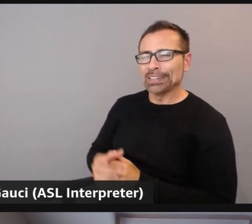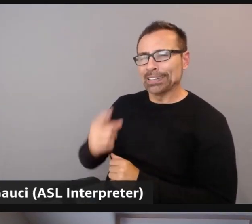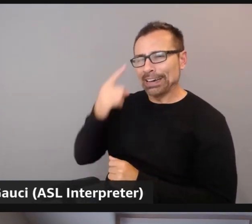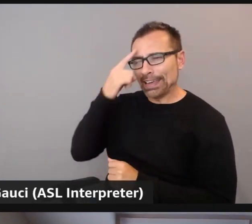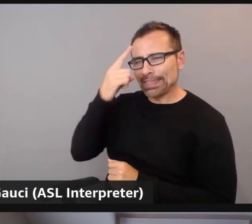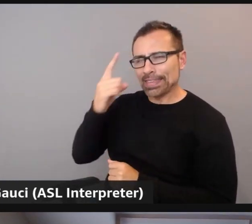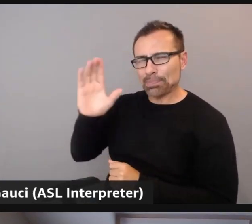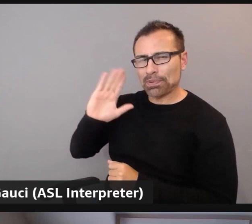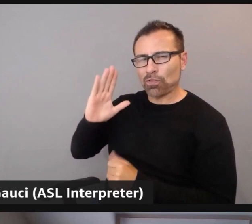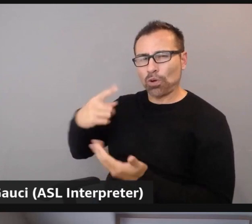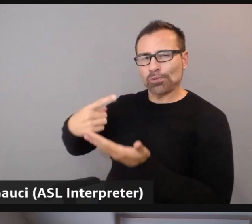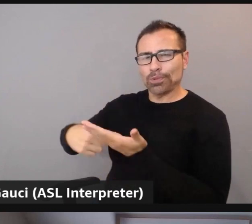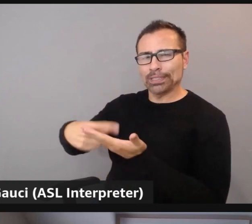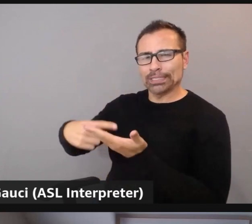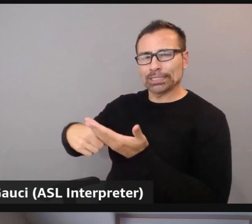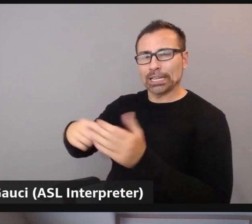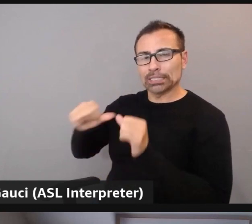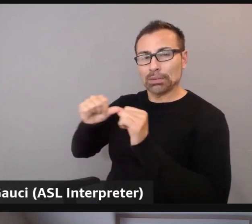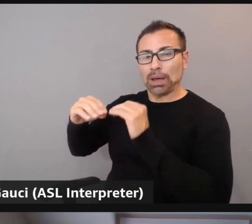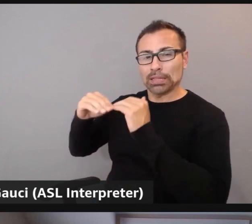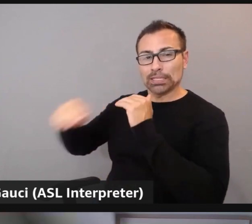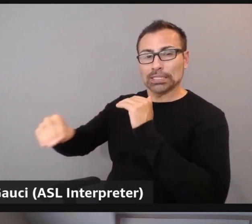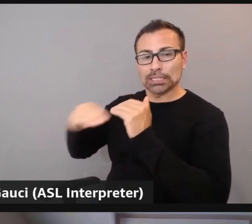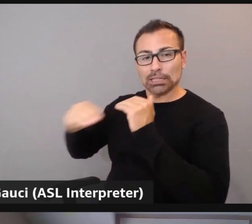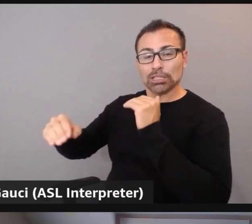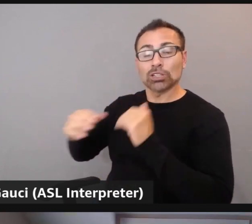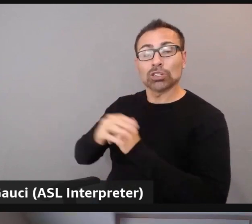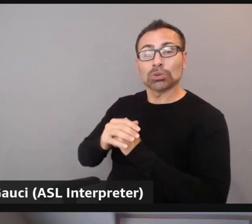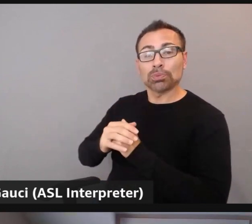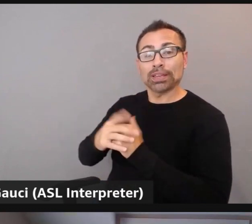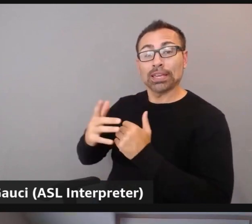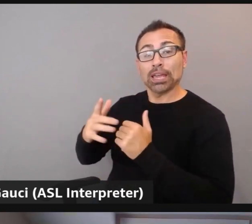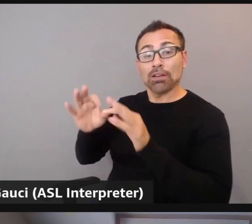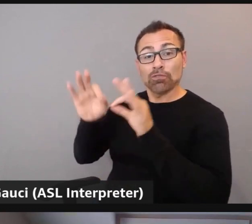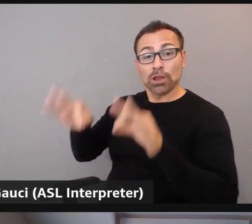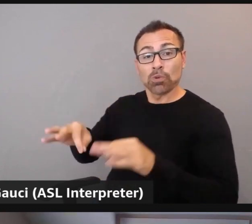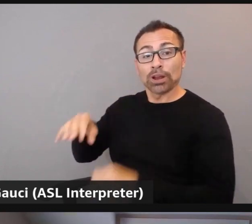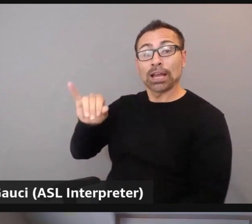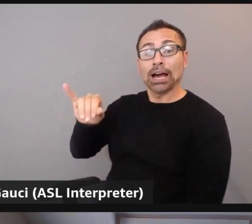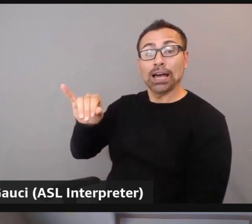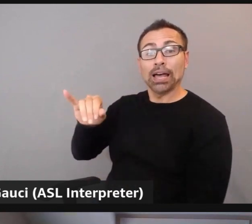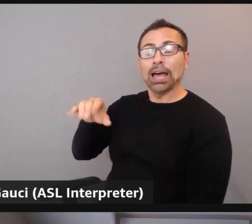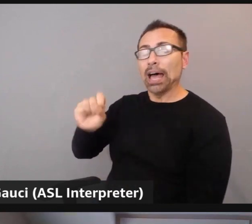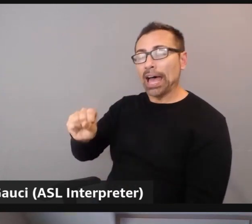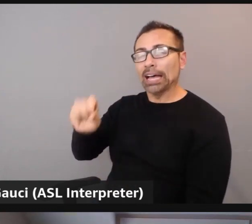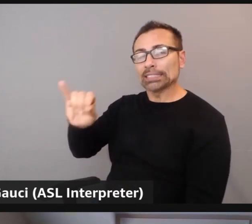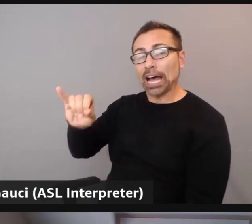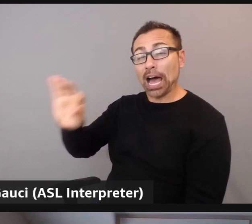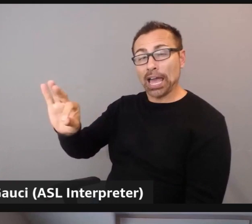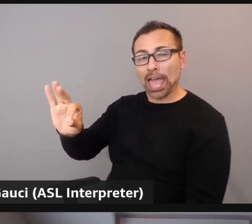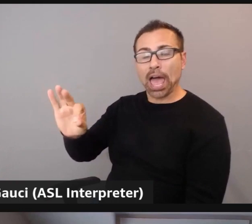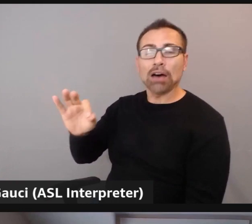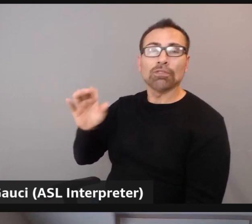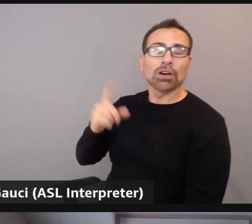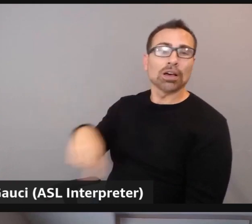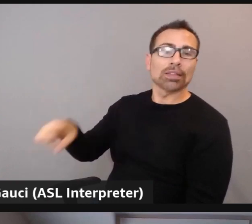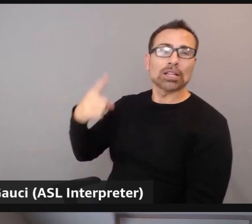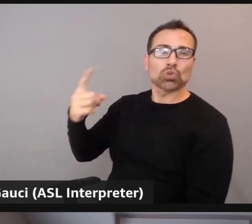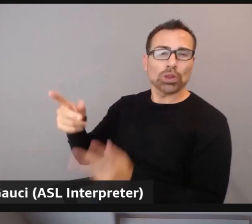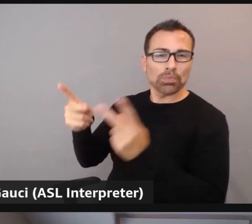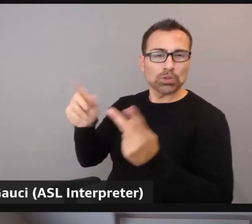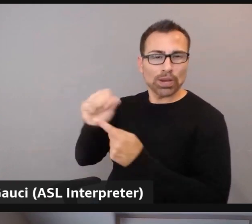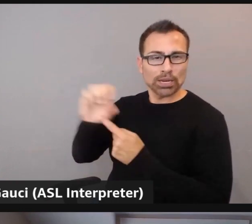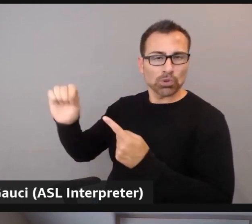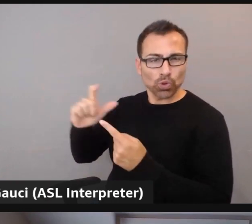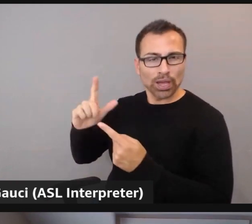the Sustainability Insights Framework, SIF, as one example of a place to help that AWS has put together some information about collecting